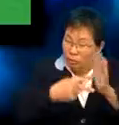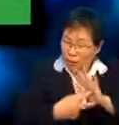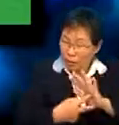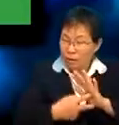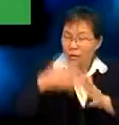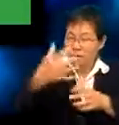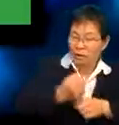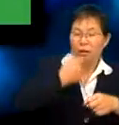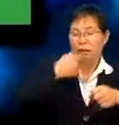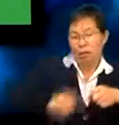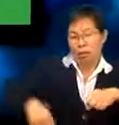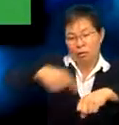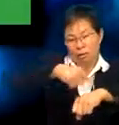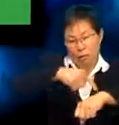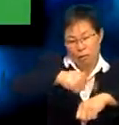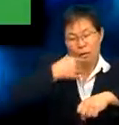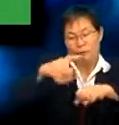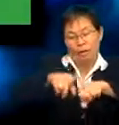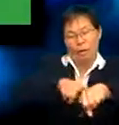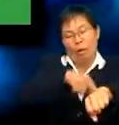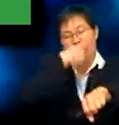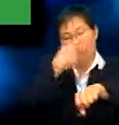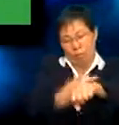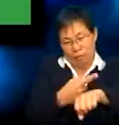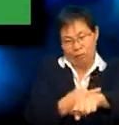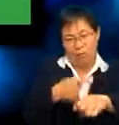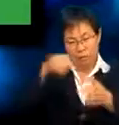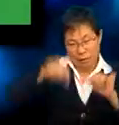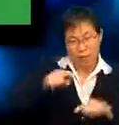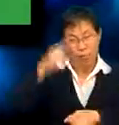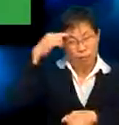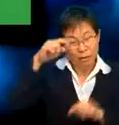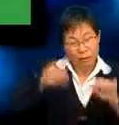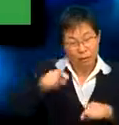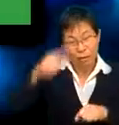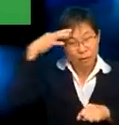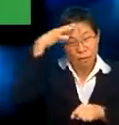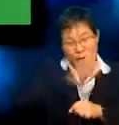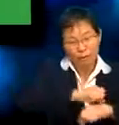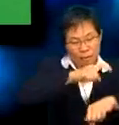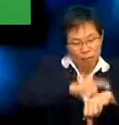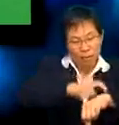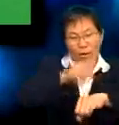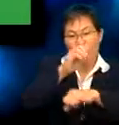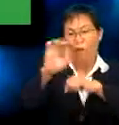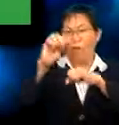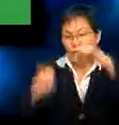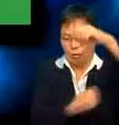it takes a longer time. Can you guess what the period of an oscillation for